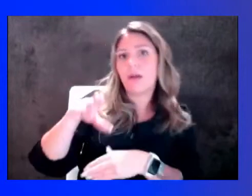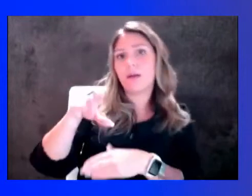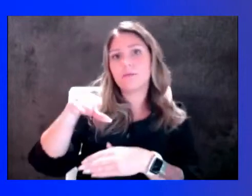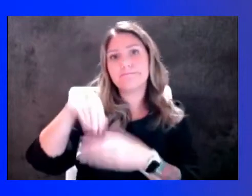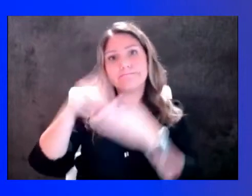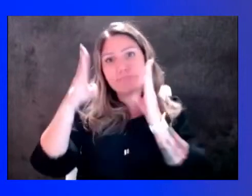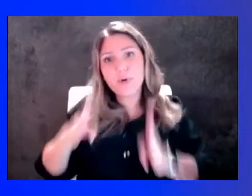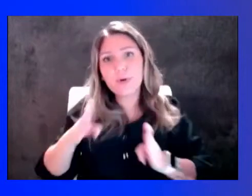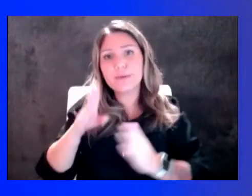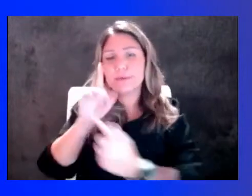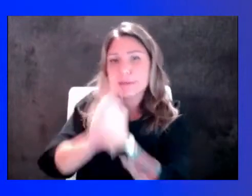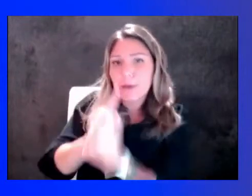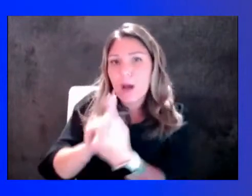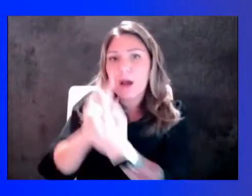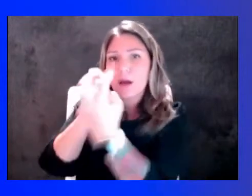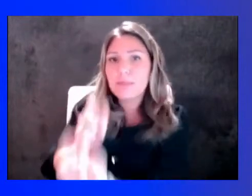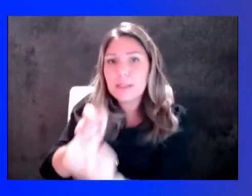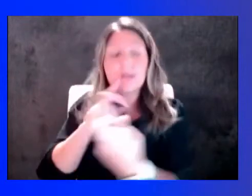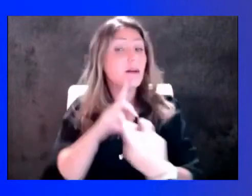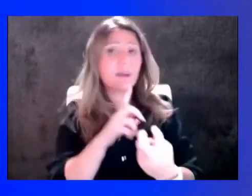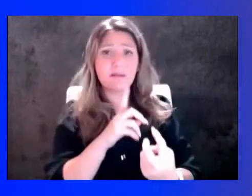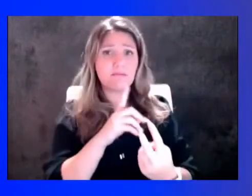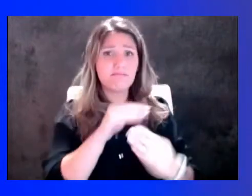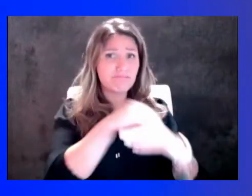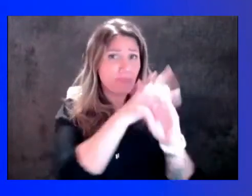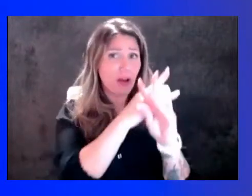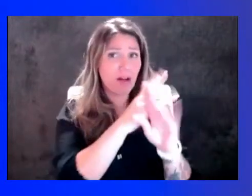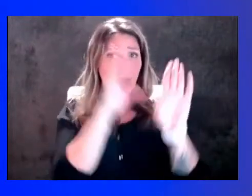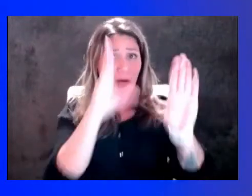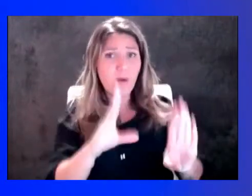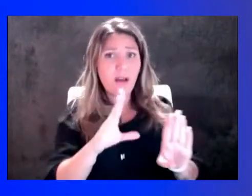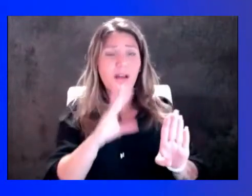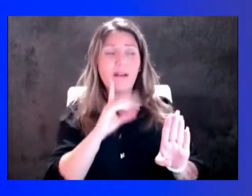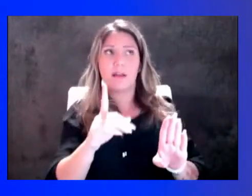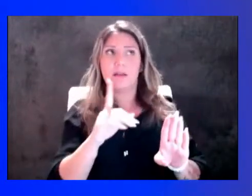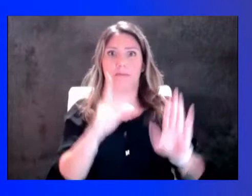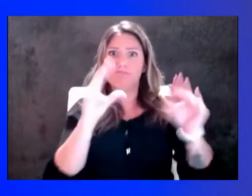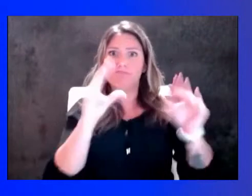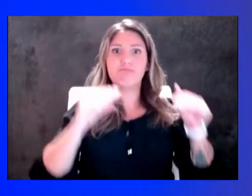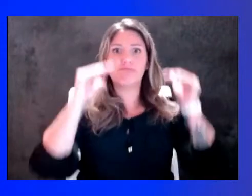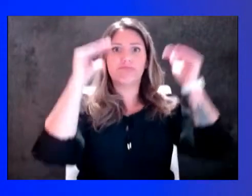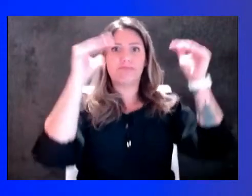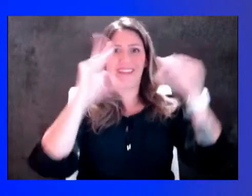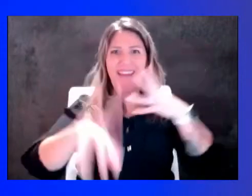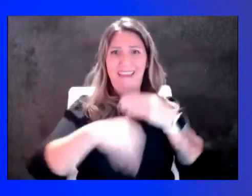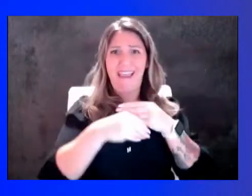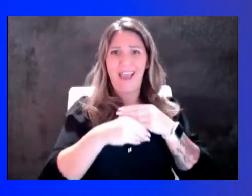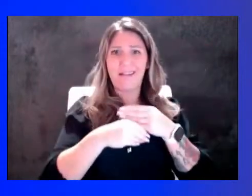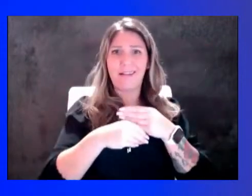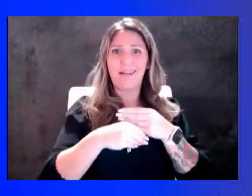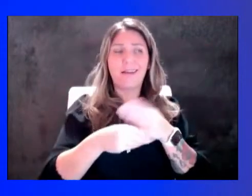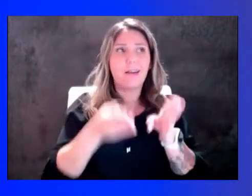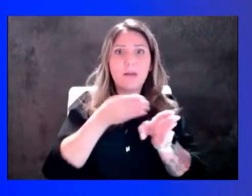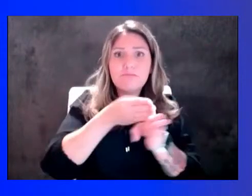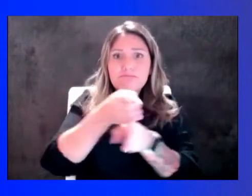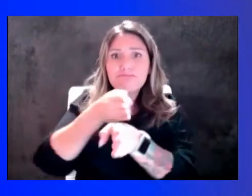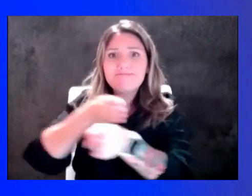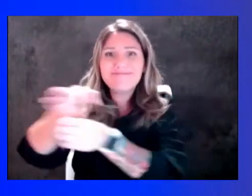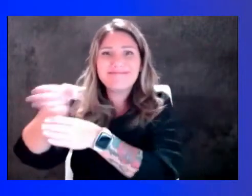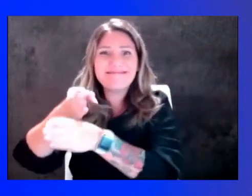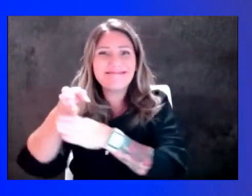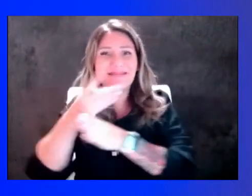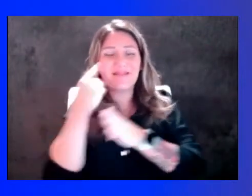think it's actually been a big step forward in adding another avenue of care for our patients as we start to try and